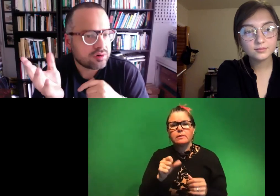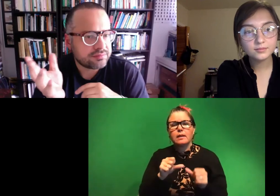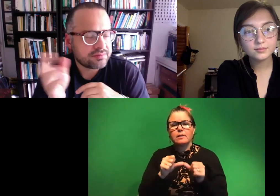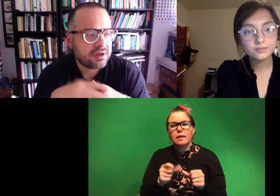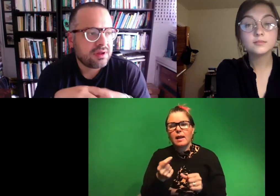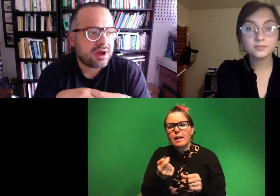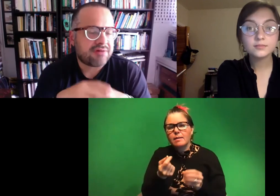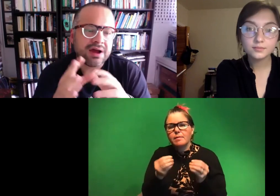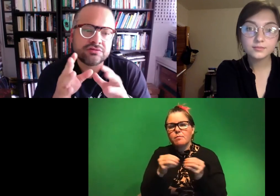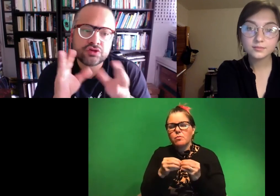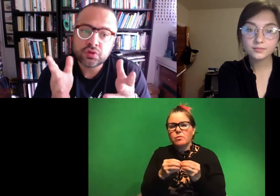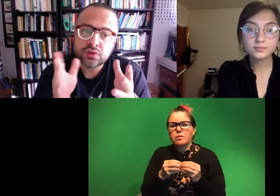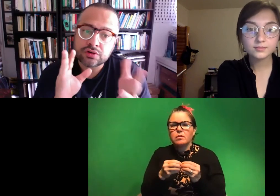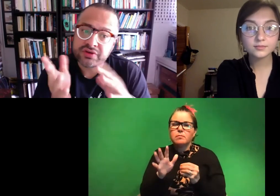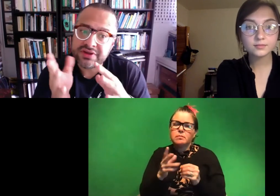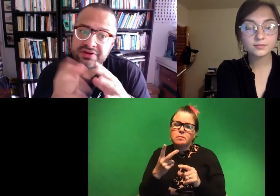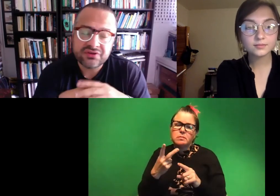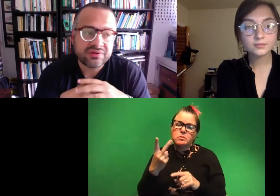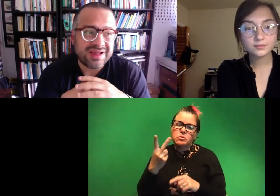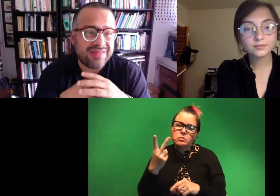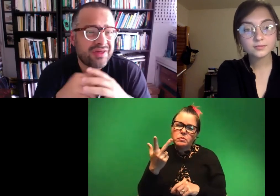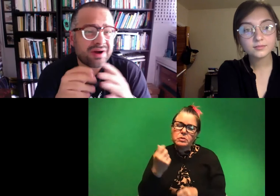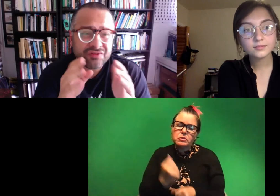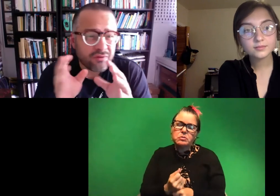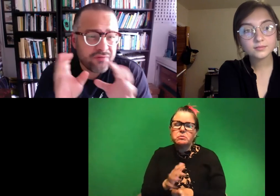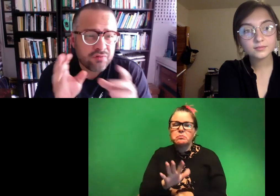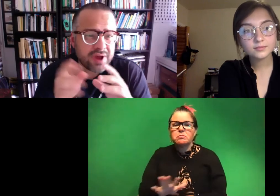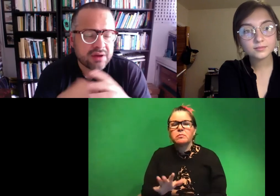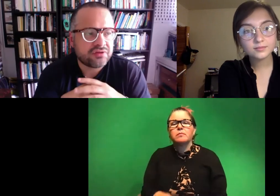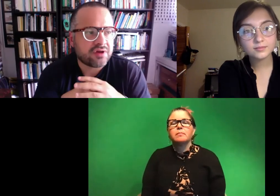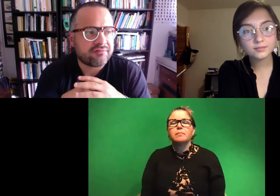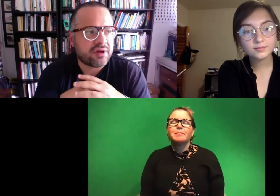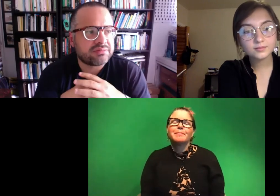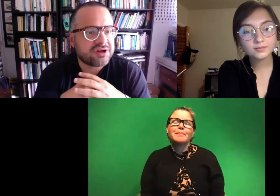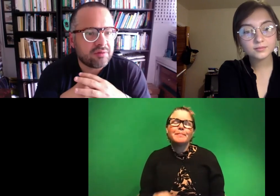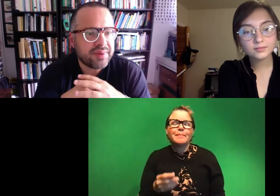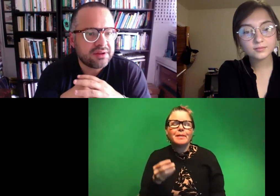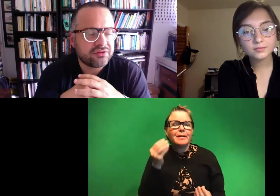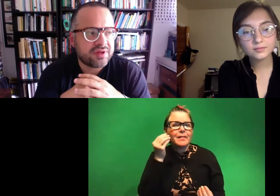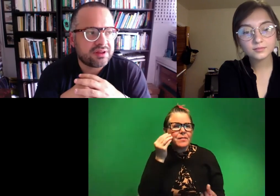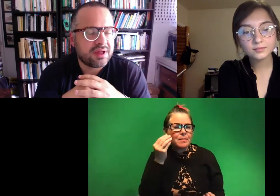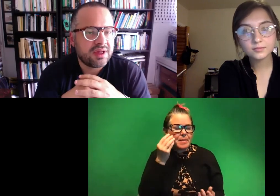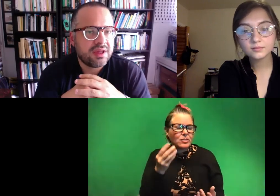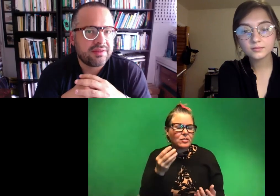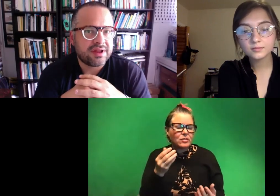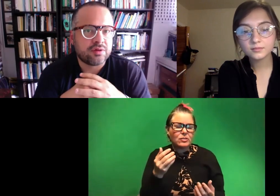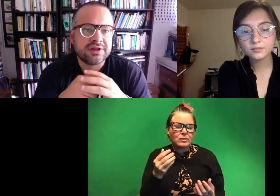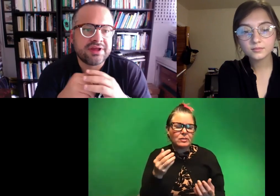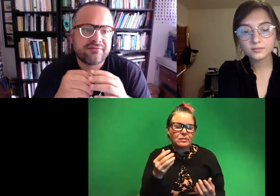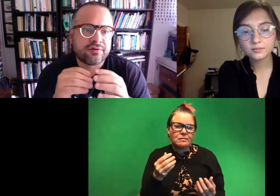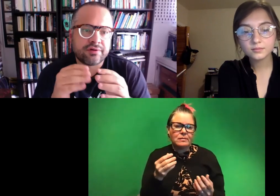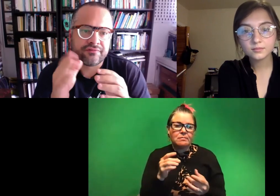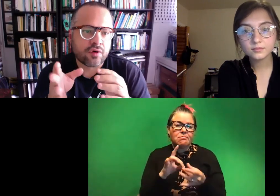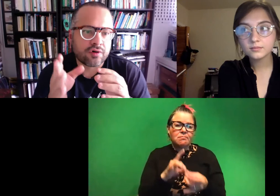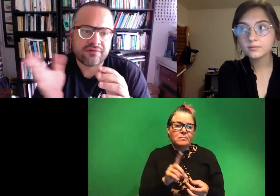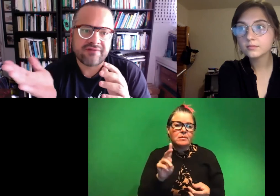more, around 2 or 3 years. And there are so few records of some dung beetles that could live